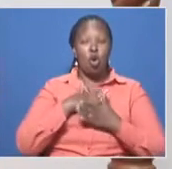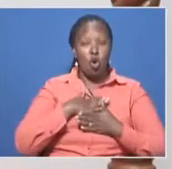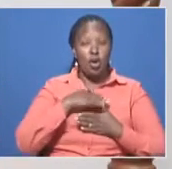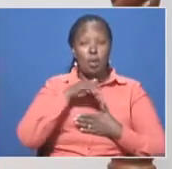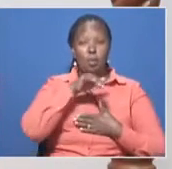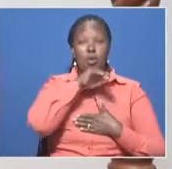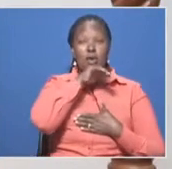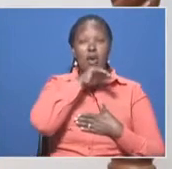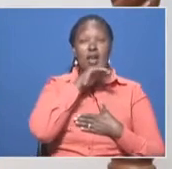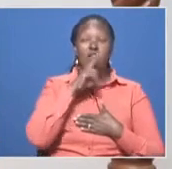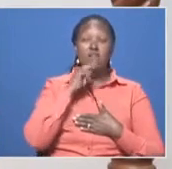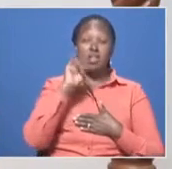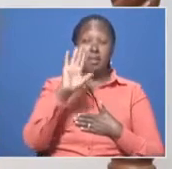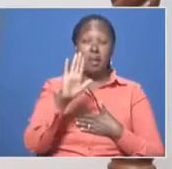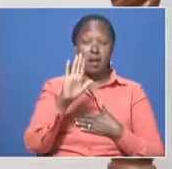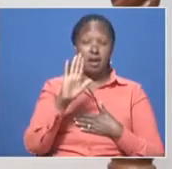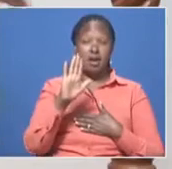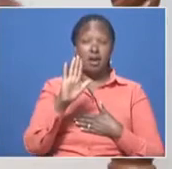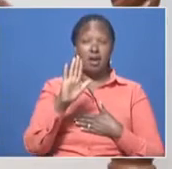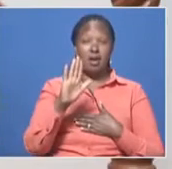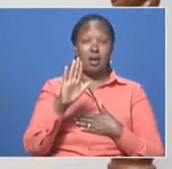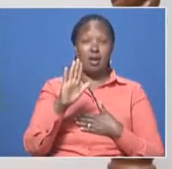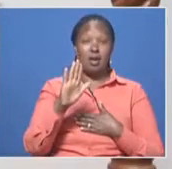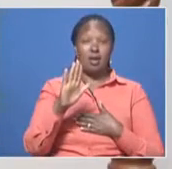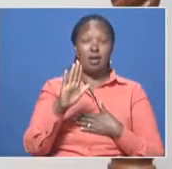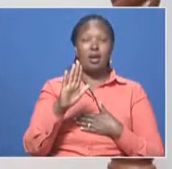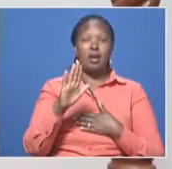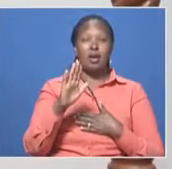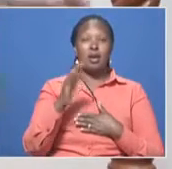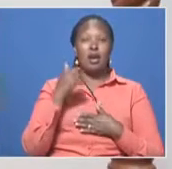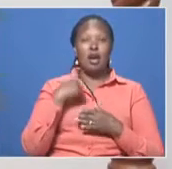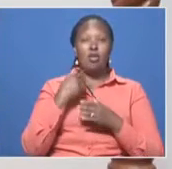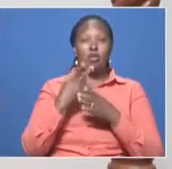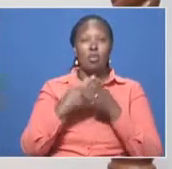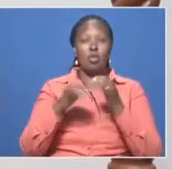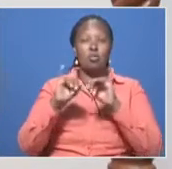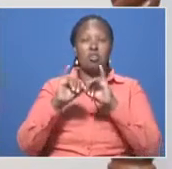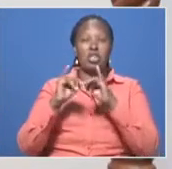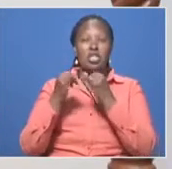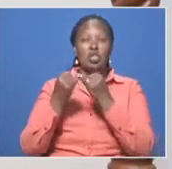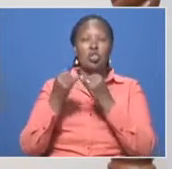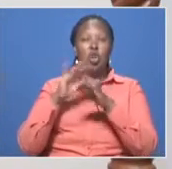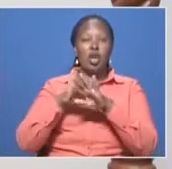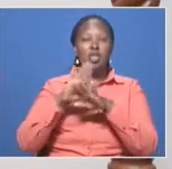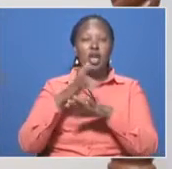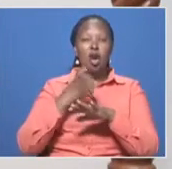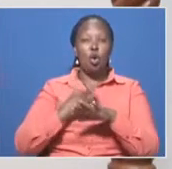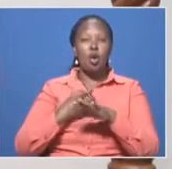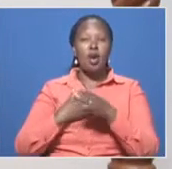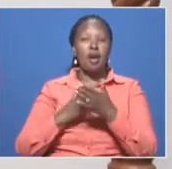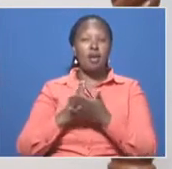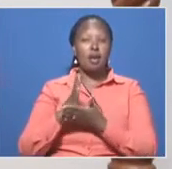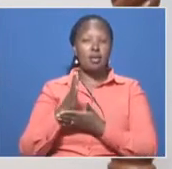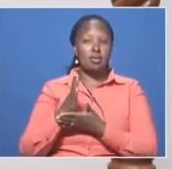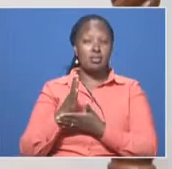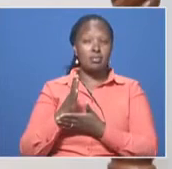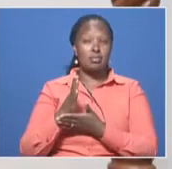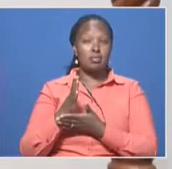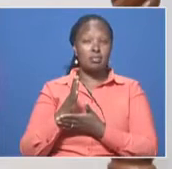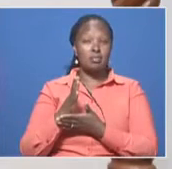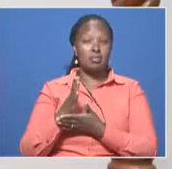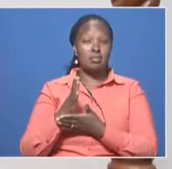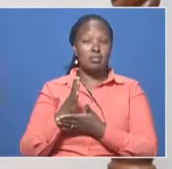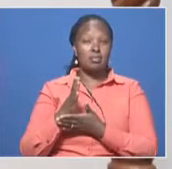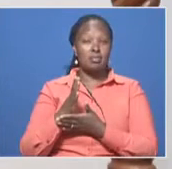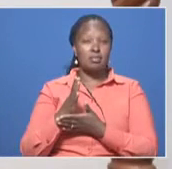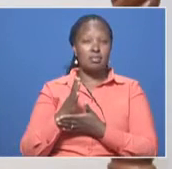father, are both such institutions in their own right. To what extent